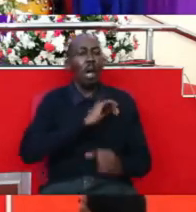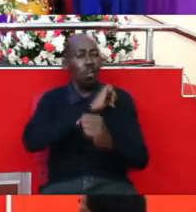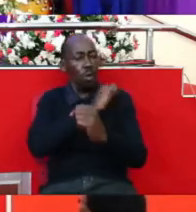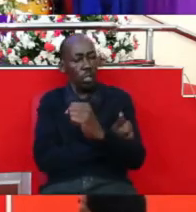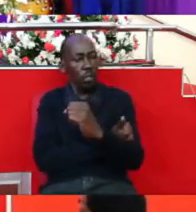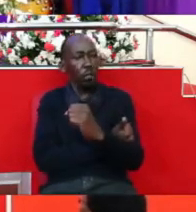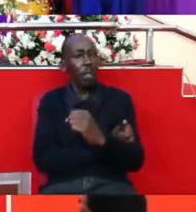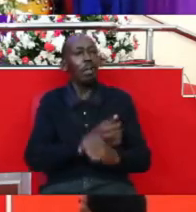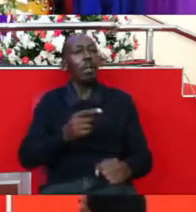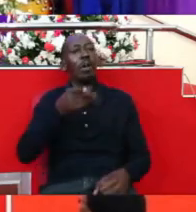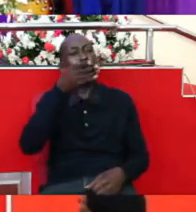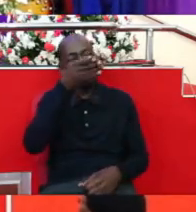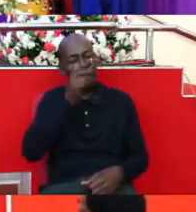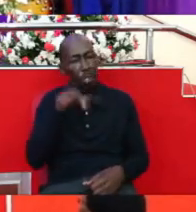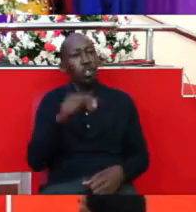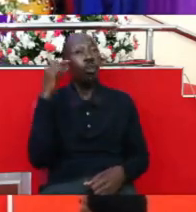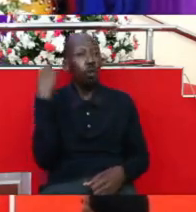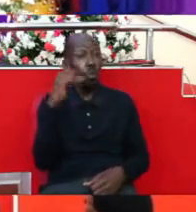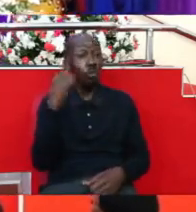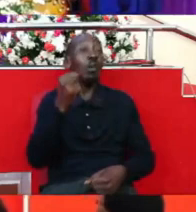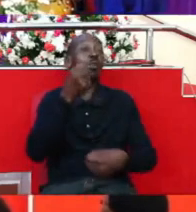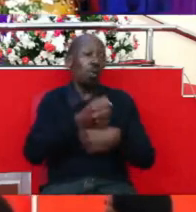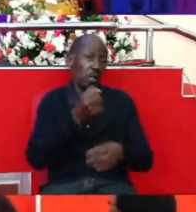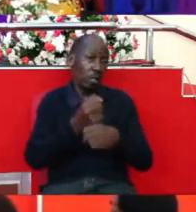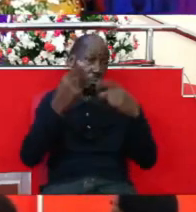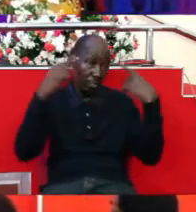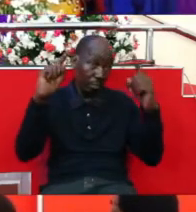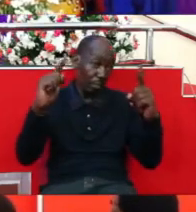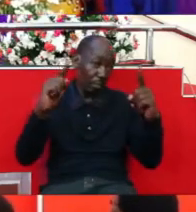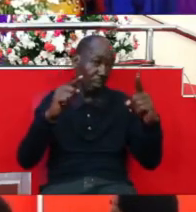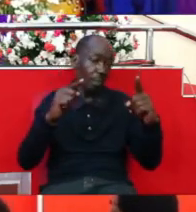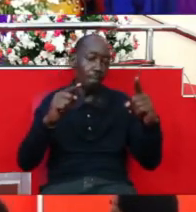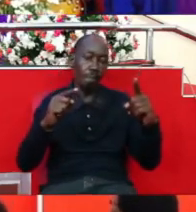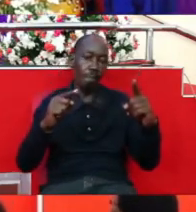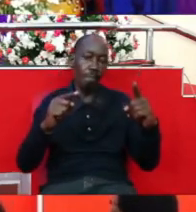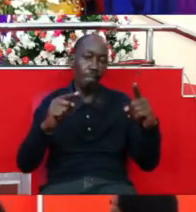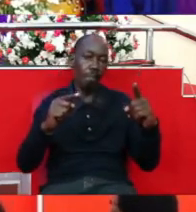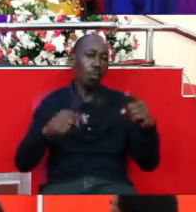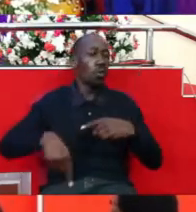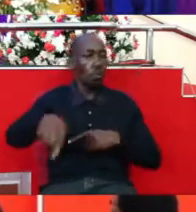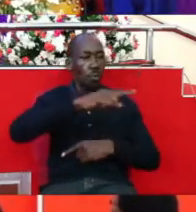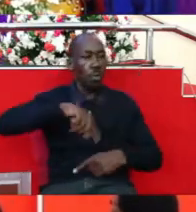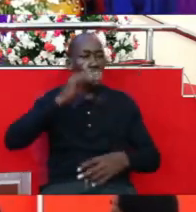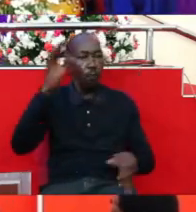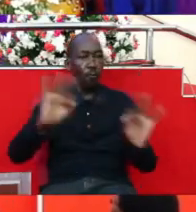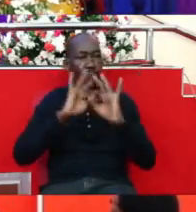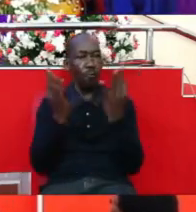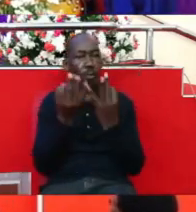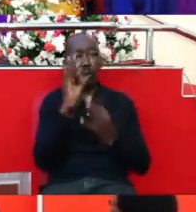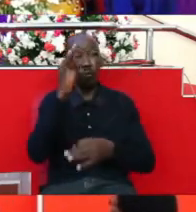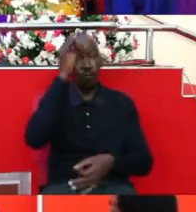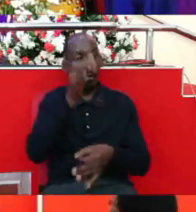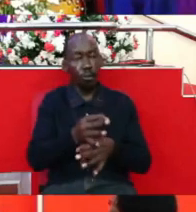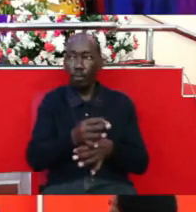authoritatively that this gospel works. Nasema kwa mamlaka kwamba injili hii inafanya. We are a family of faith. Sisi ni familia